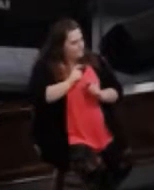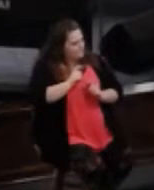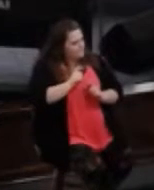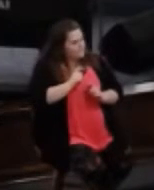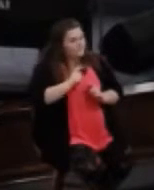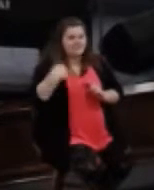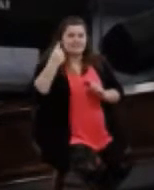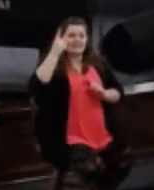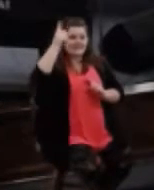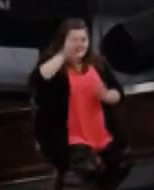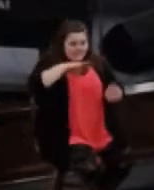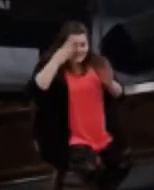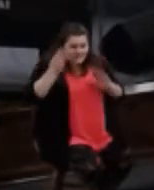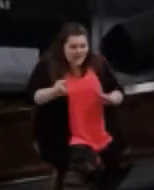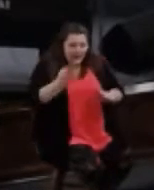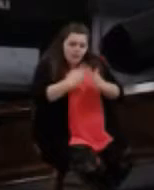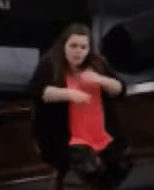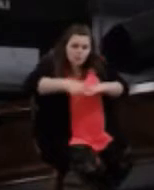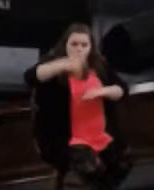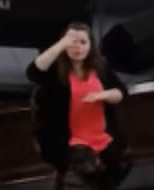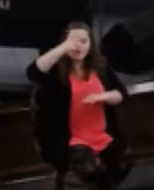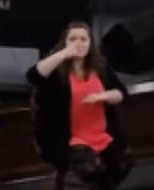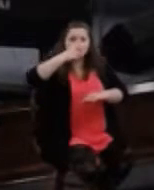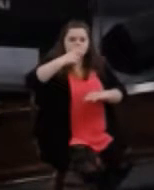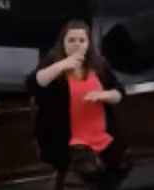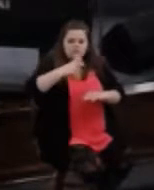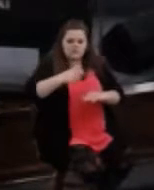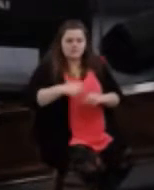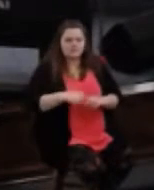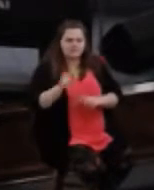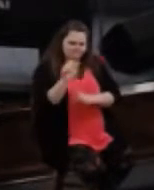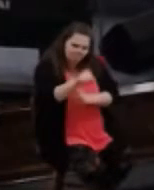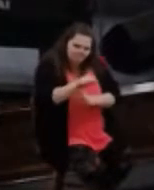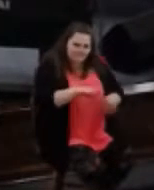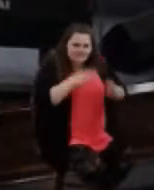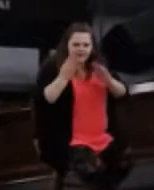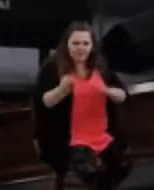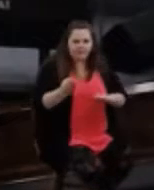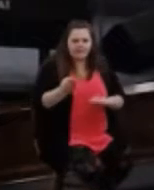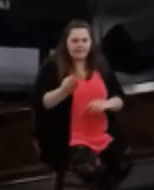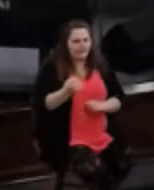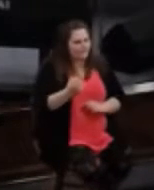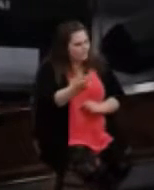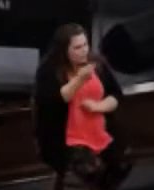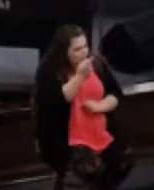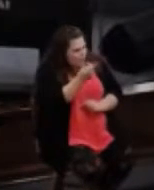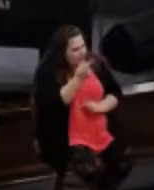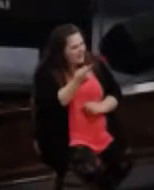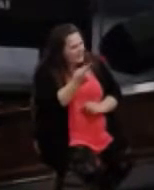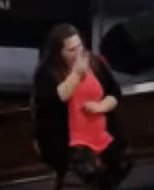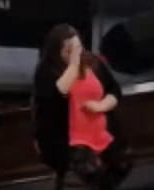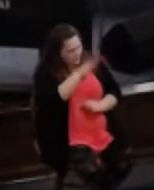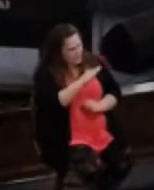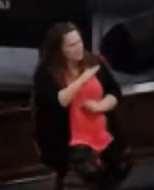then rose from the dead, you and I know that we will